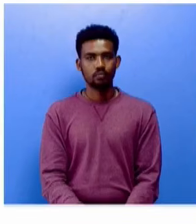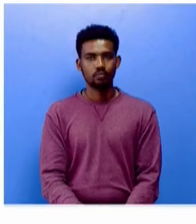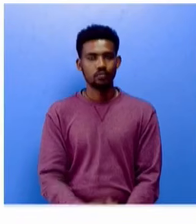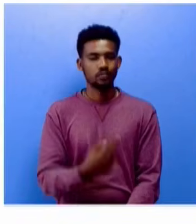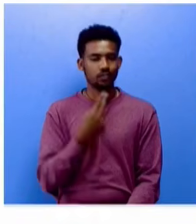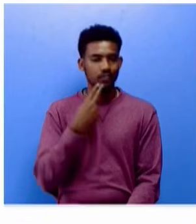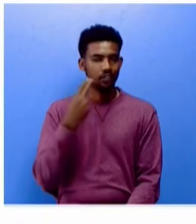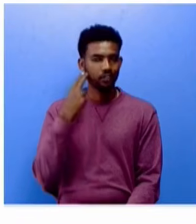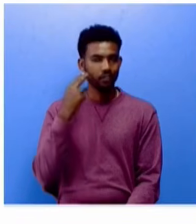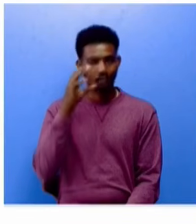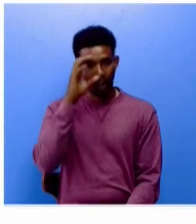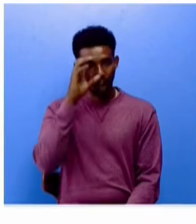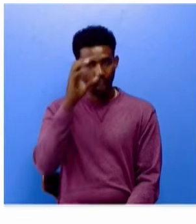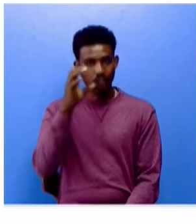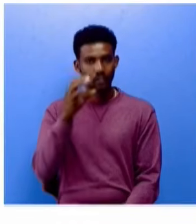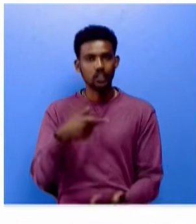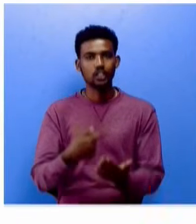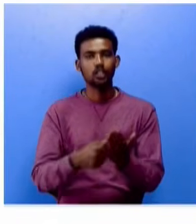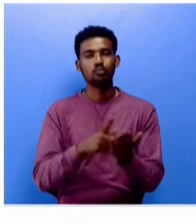properly.